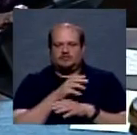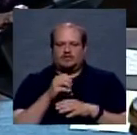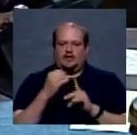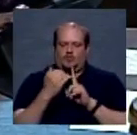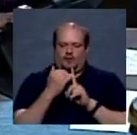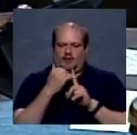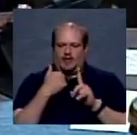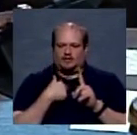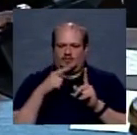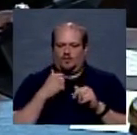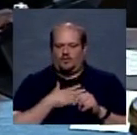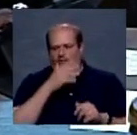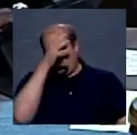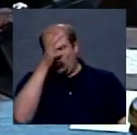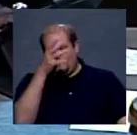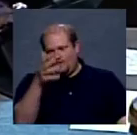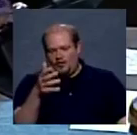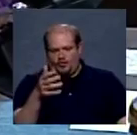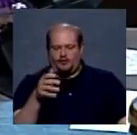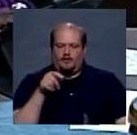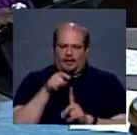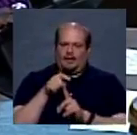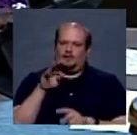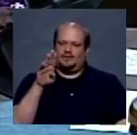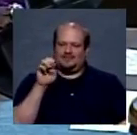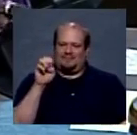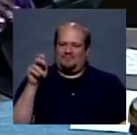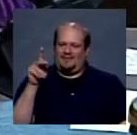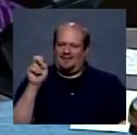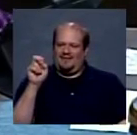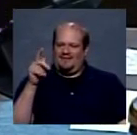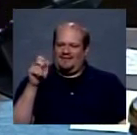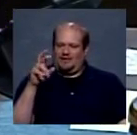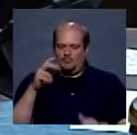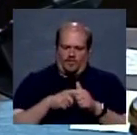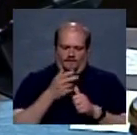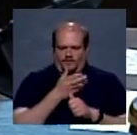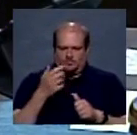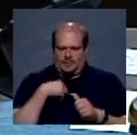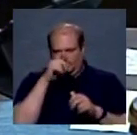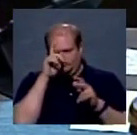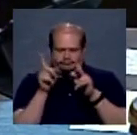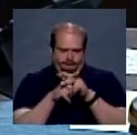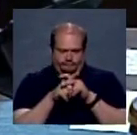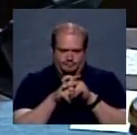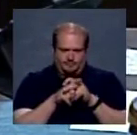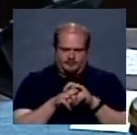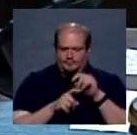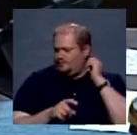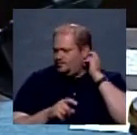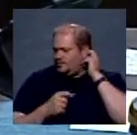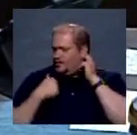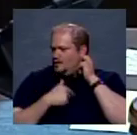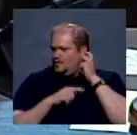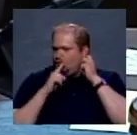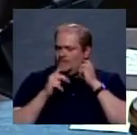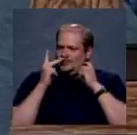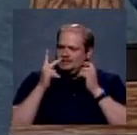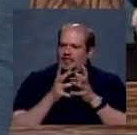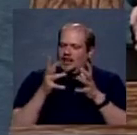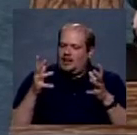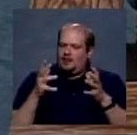reminds me back when my grandfather was a beekeeper, and the first thing I it's actually really something aware we've really seen a